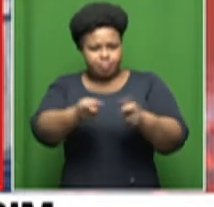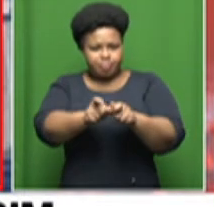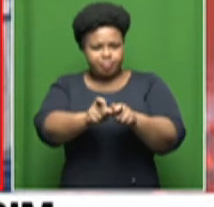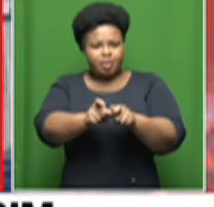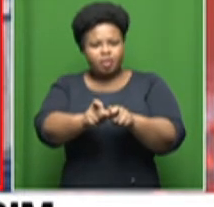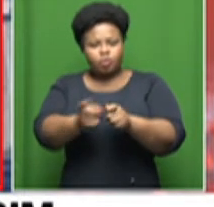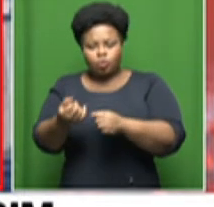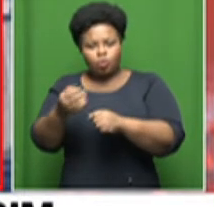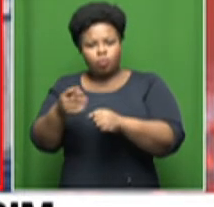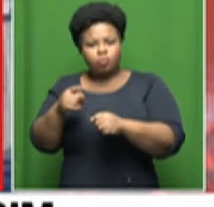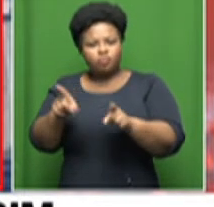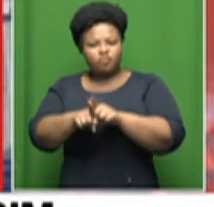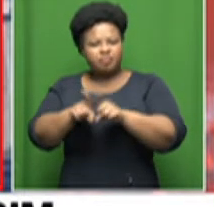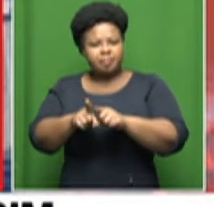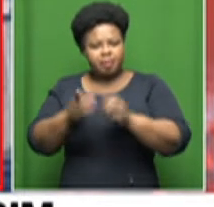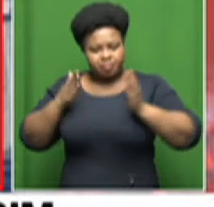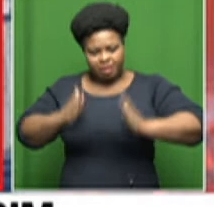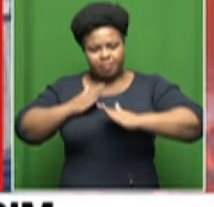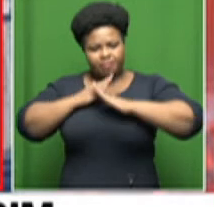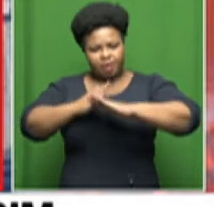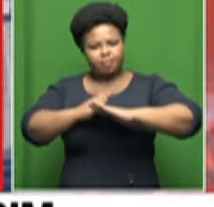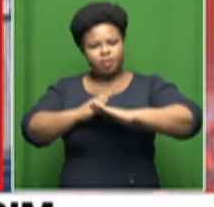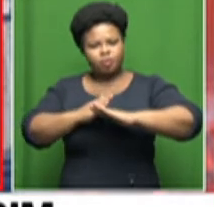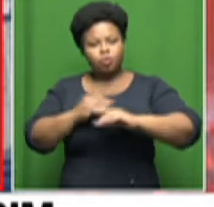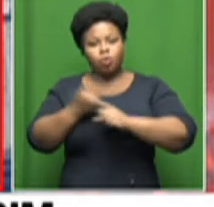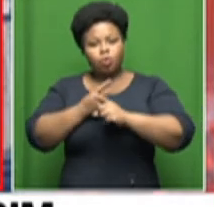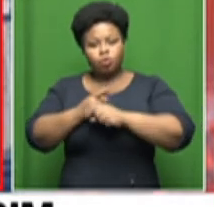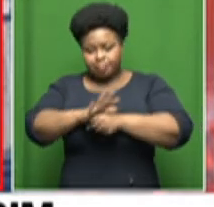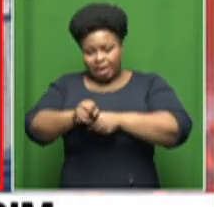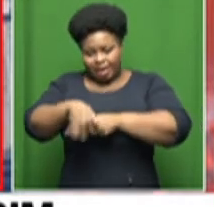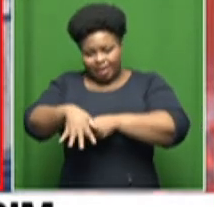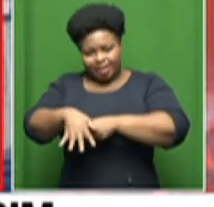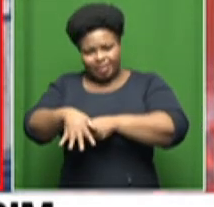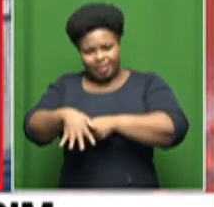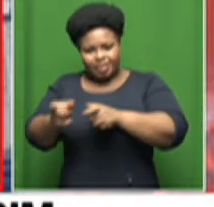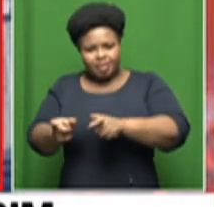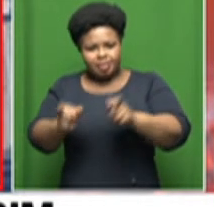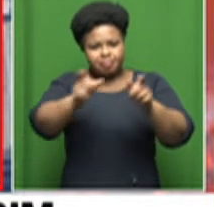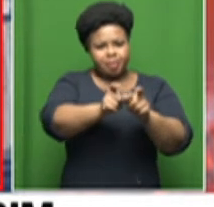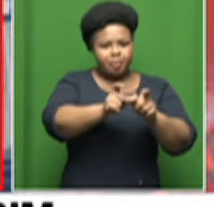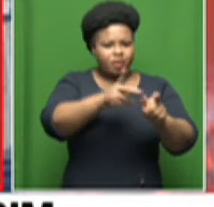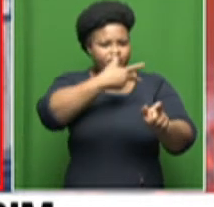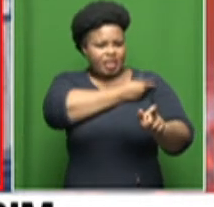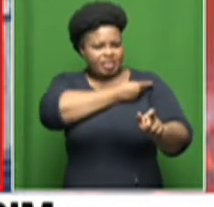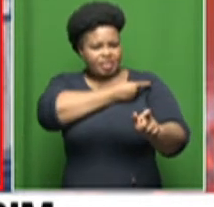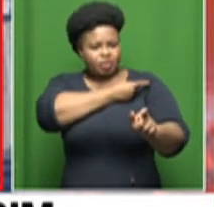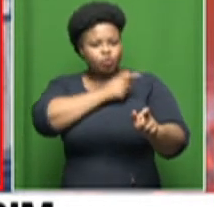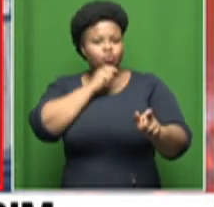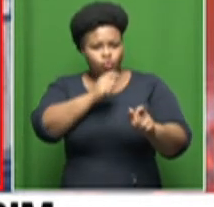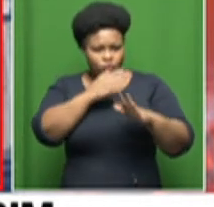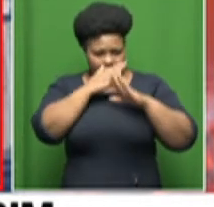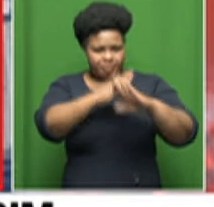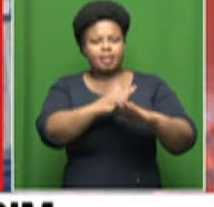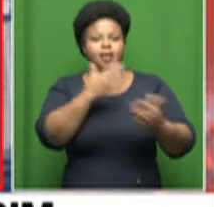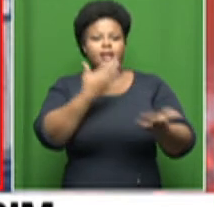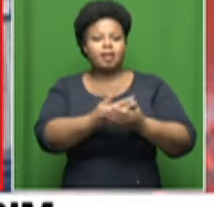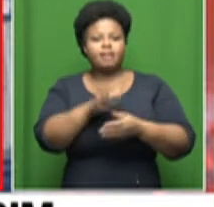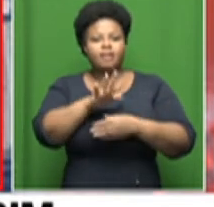the pre-existing variants, and you take this booster, which would boost it in order to give you protection against